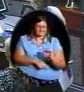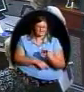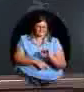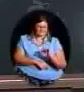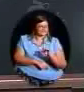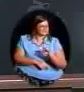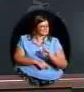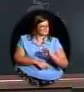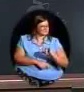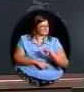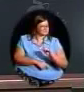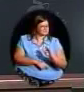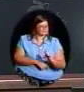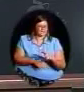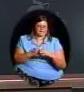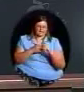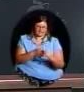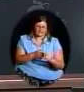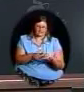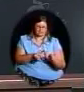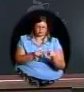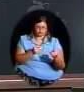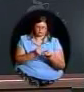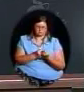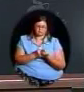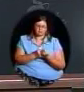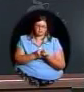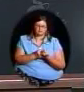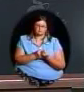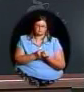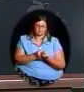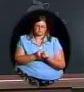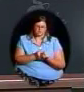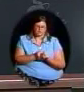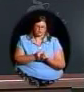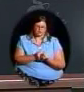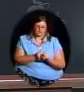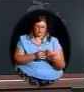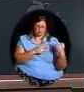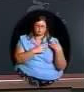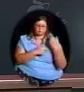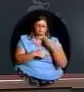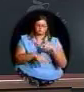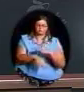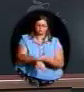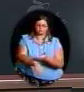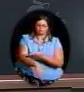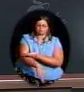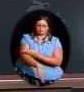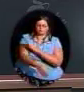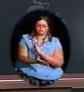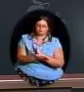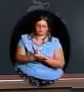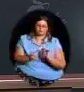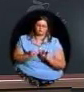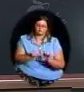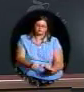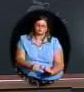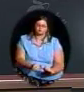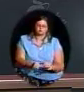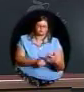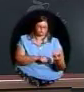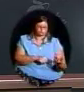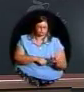councils, our building leadership teams are responsible for continuous improvement in our schools. And so those are two entities that